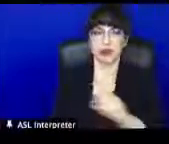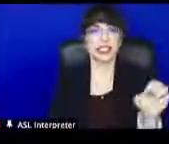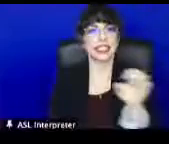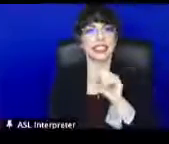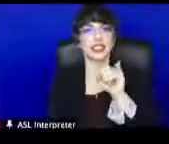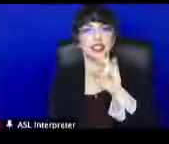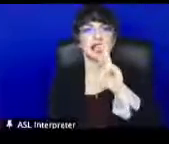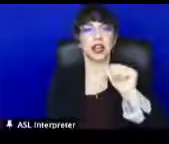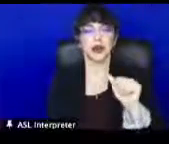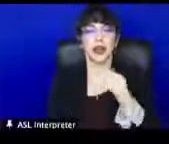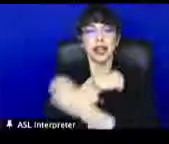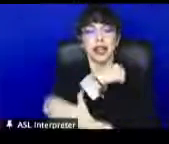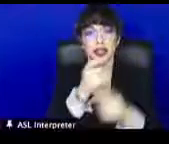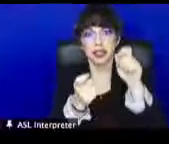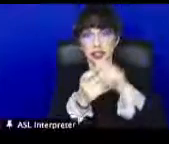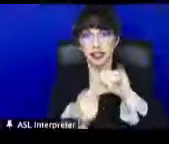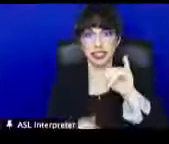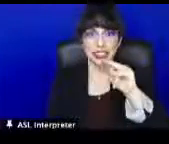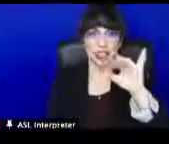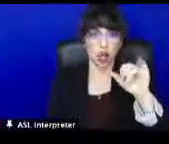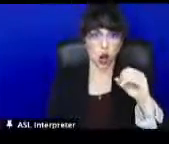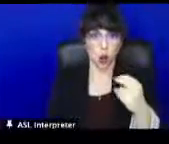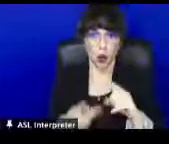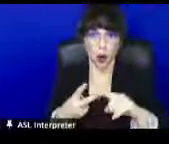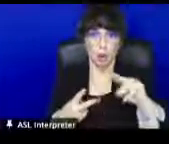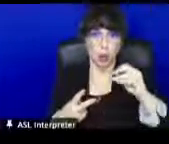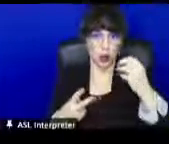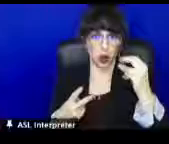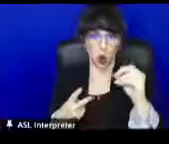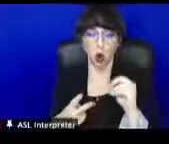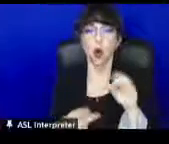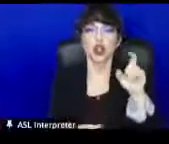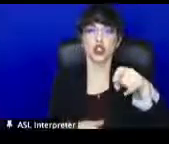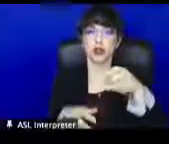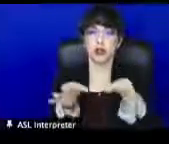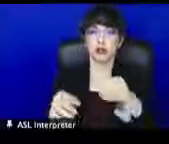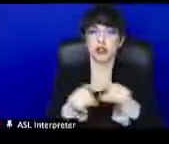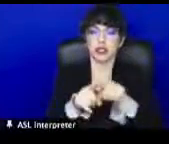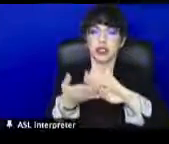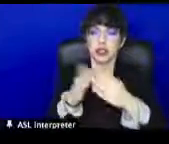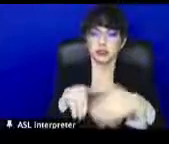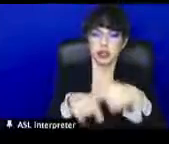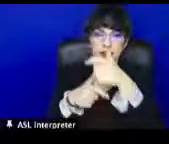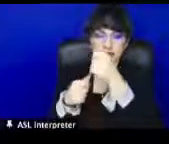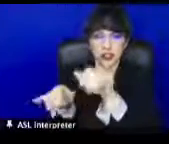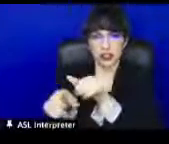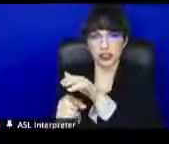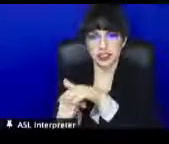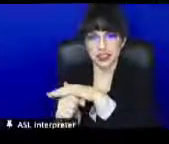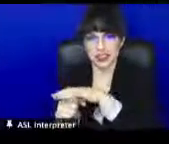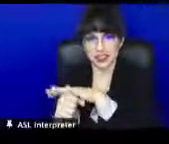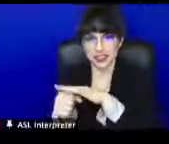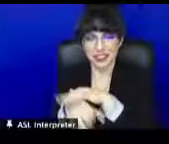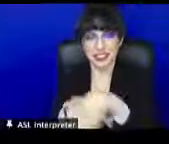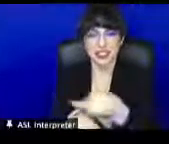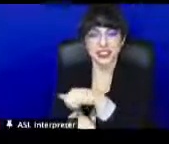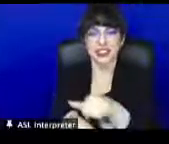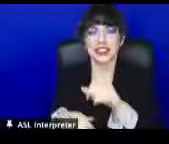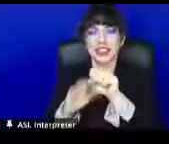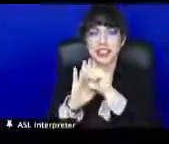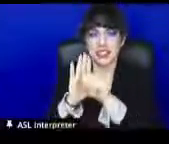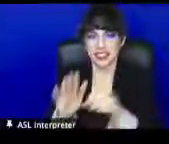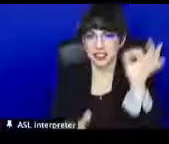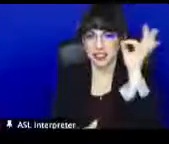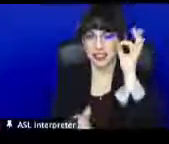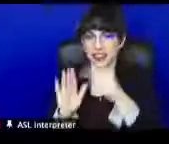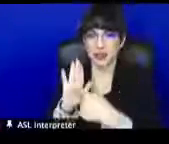counties, specifically Inyo and Mono counties, should be defined as a community of interest with shared state and federal representation. Currently, Mono County